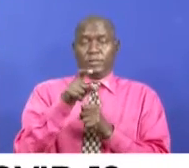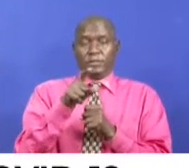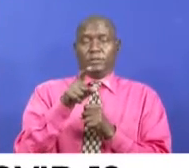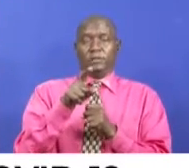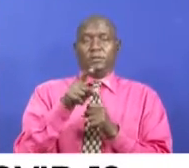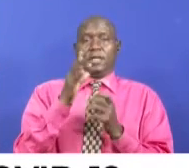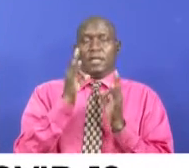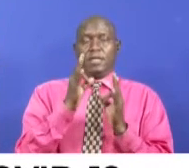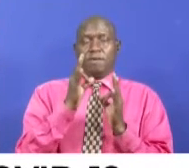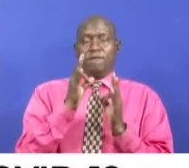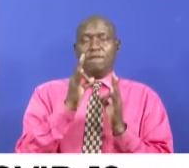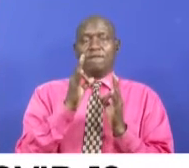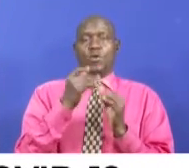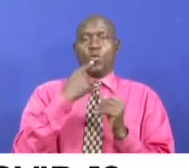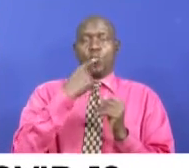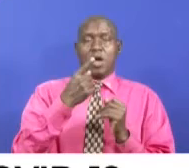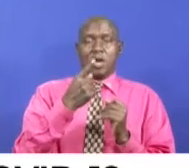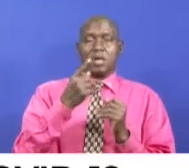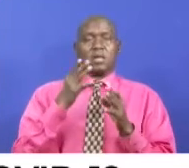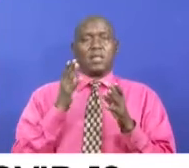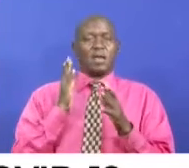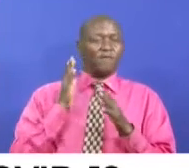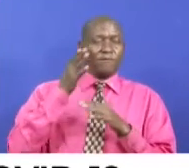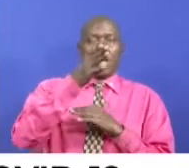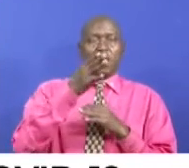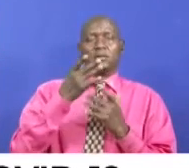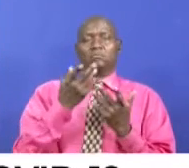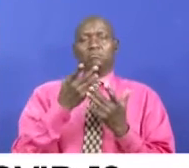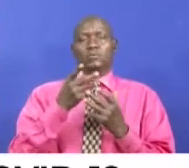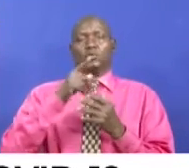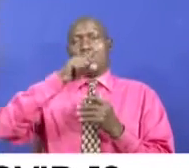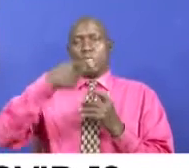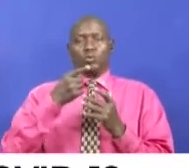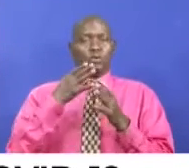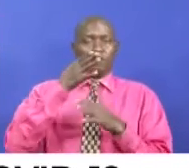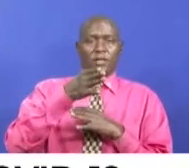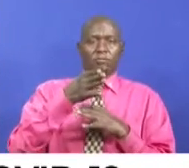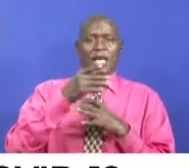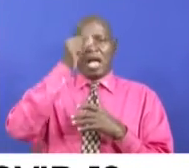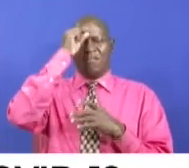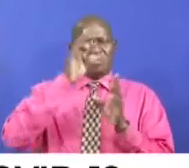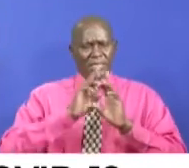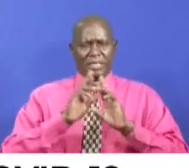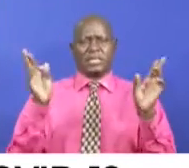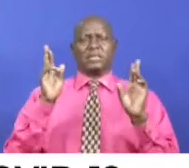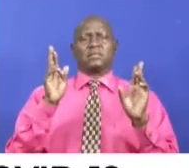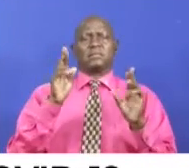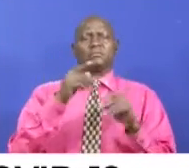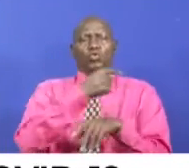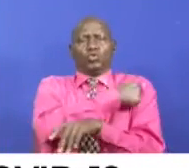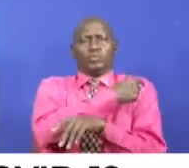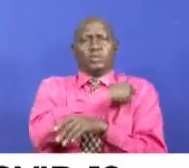hundreds into thousands, the government has designated and equipped different hospital and